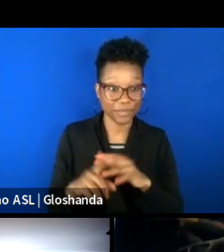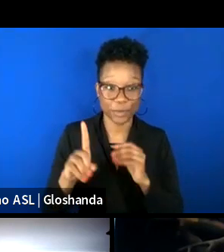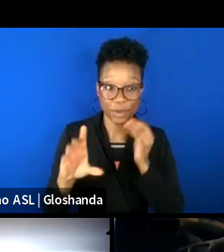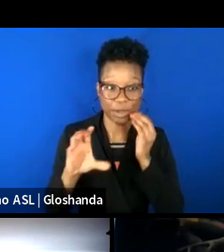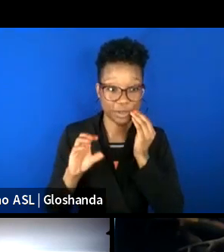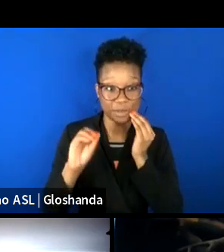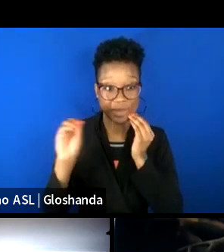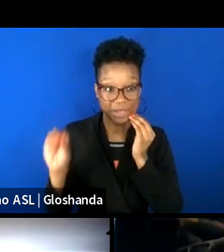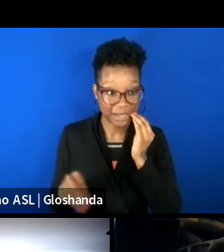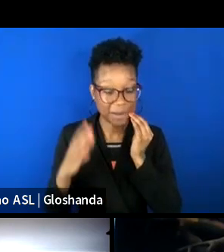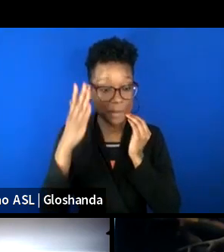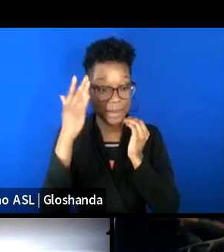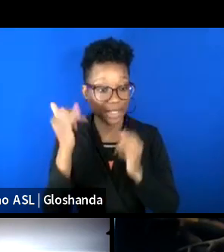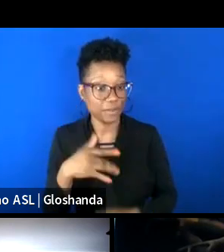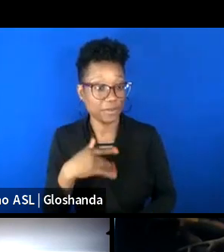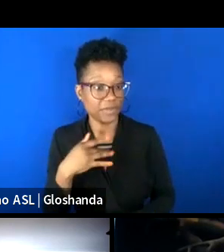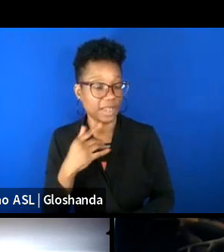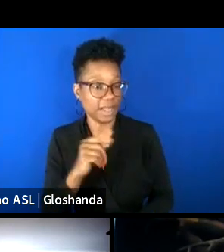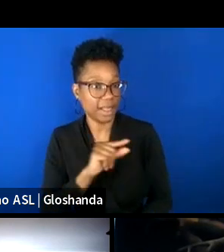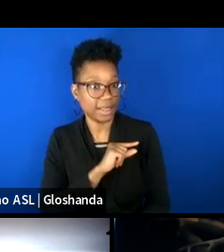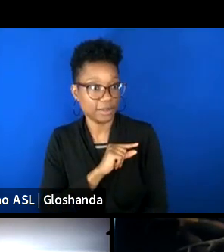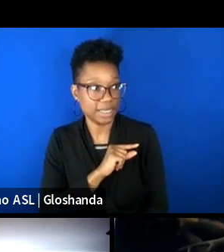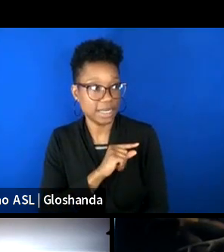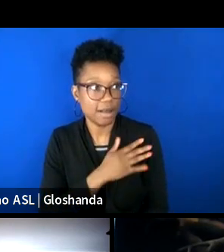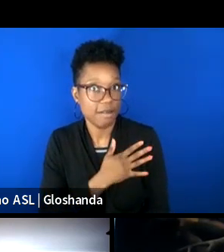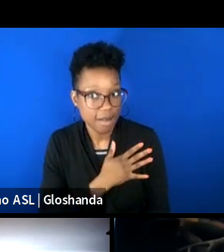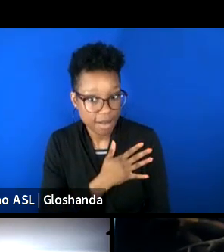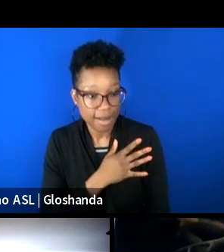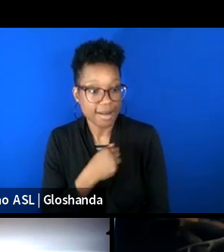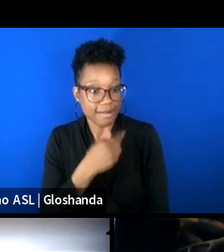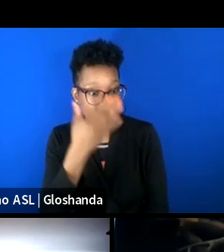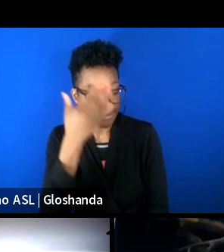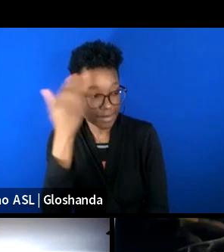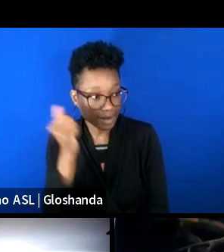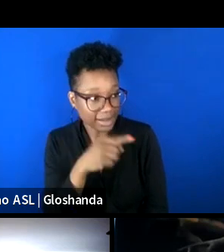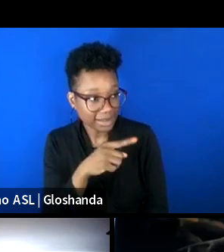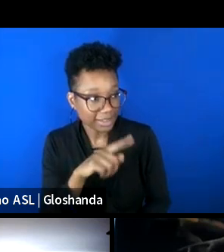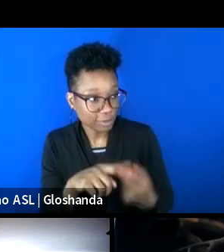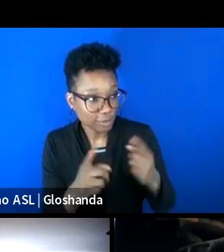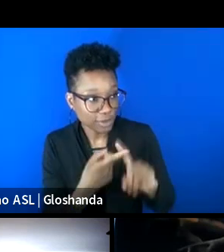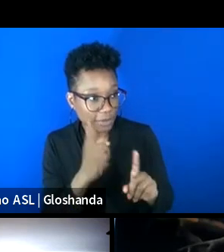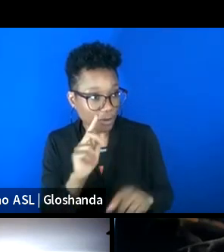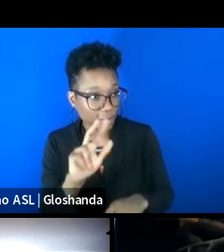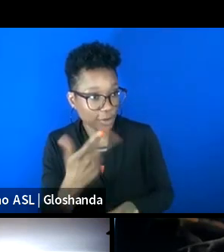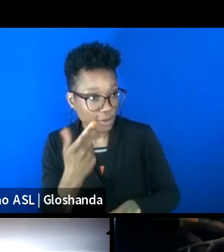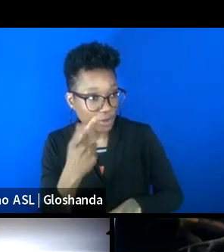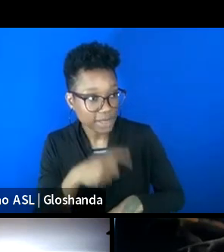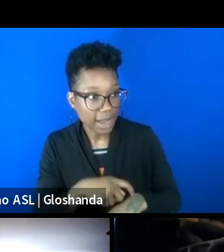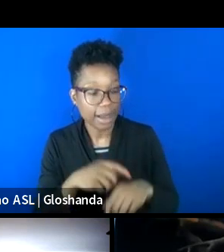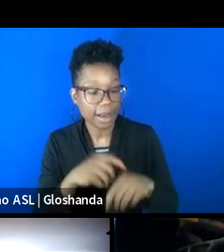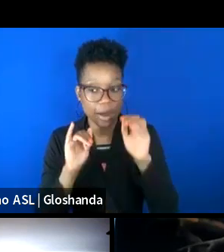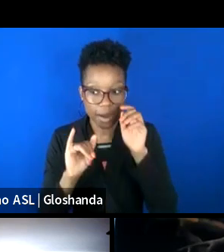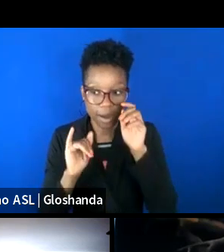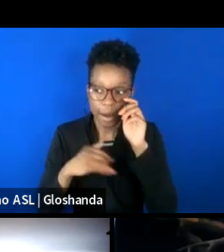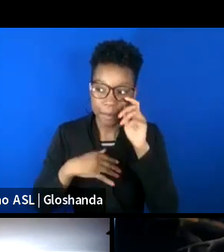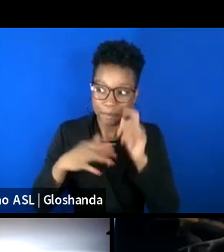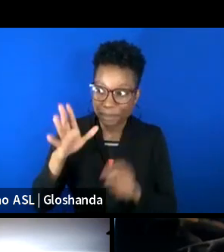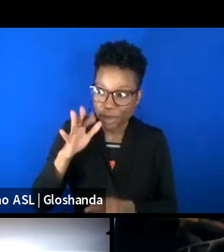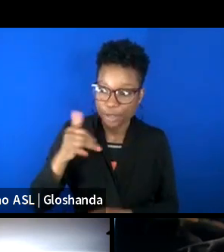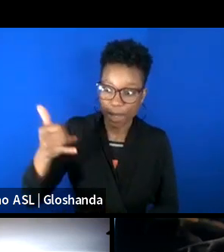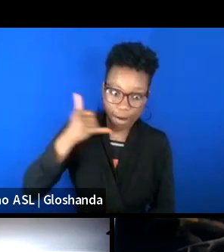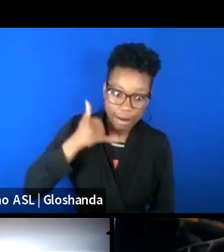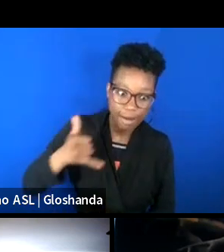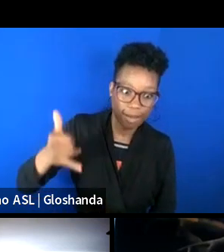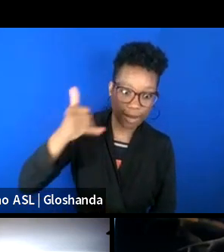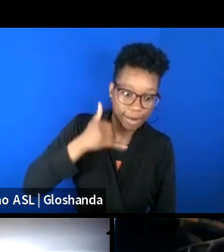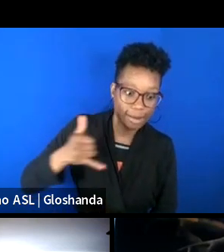also guilty because you've forgotten this friend for the third time, and you know your mother's been calling you for 3 days